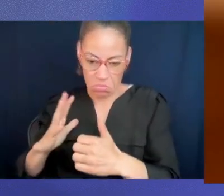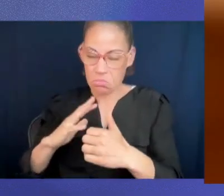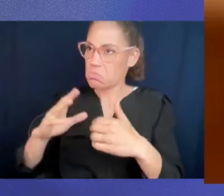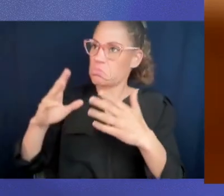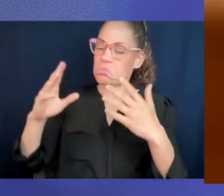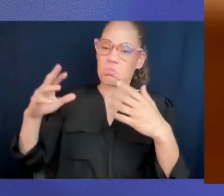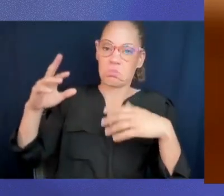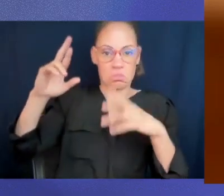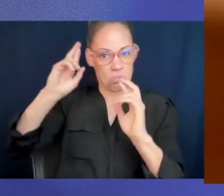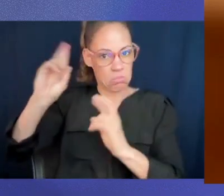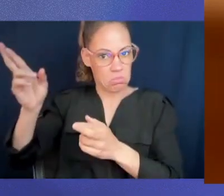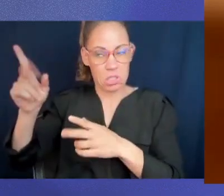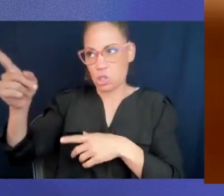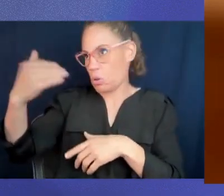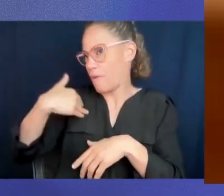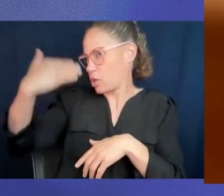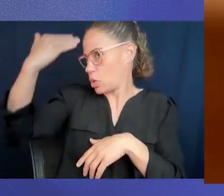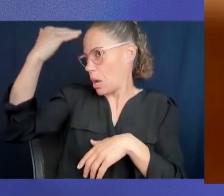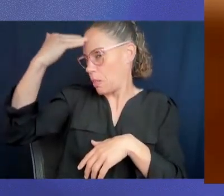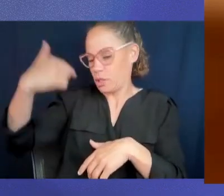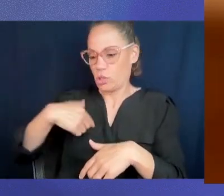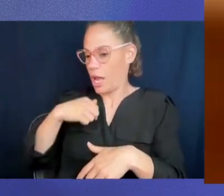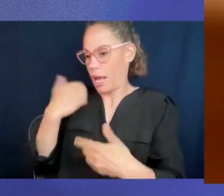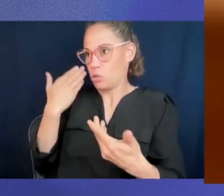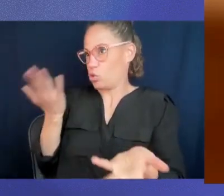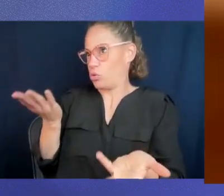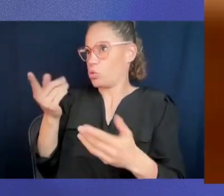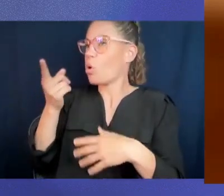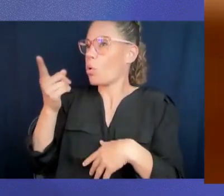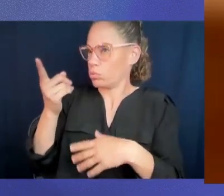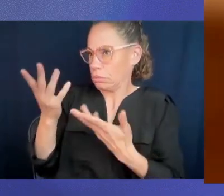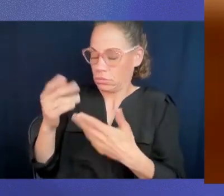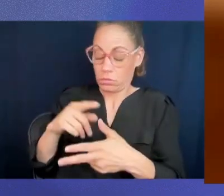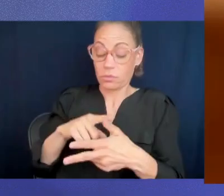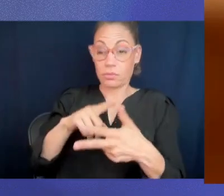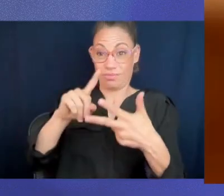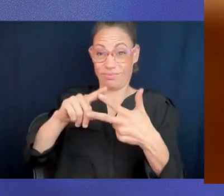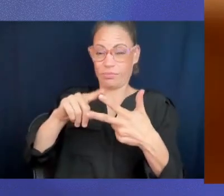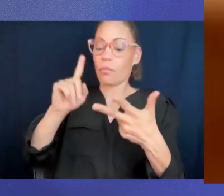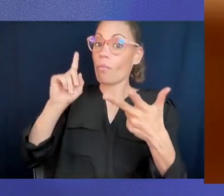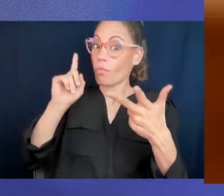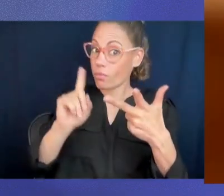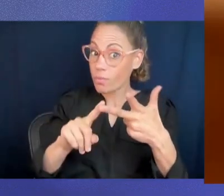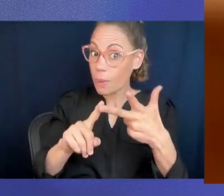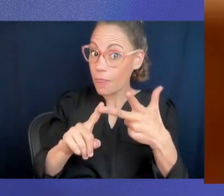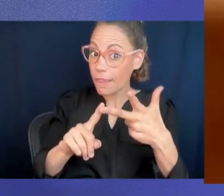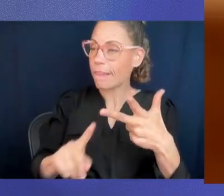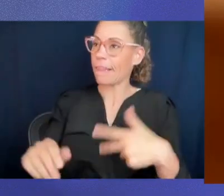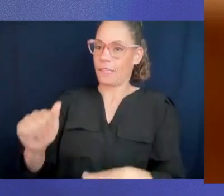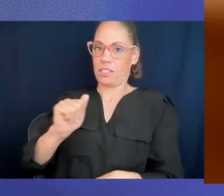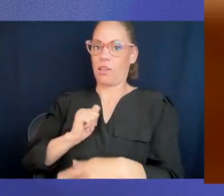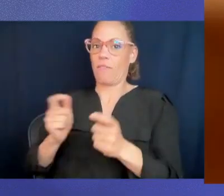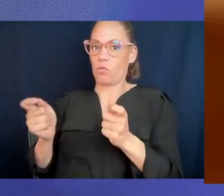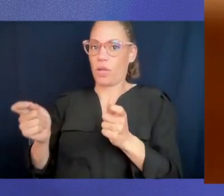you have knowledge I don't. That's important to me. And then the third component is self-regulation, which means we trust you that when things